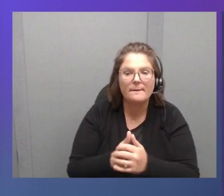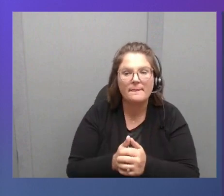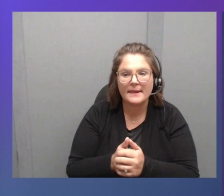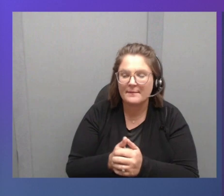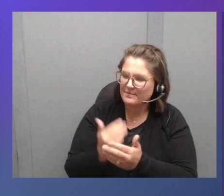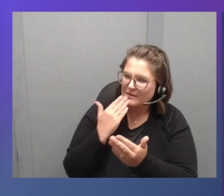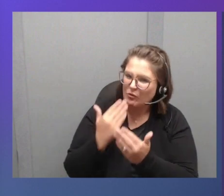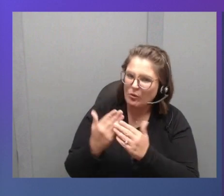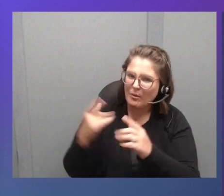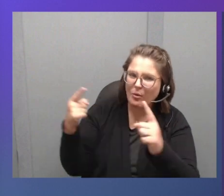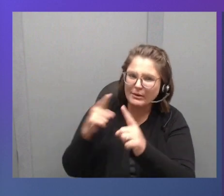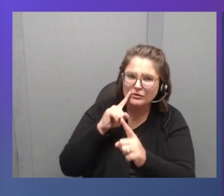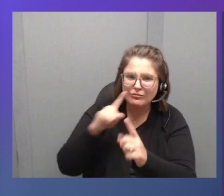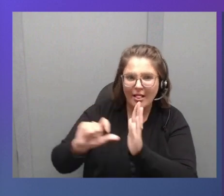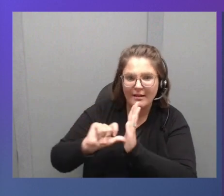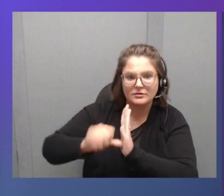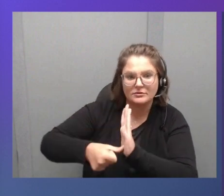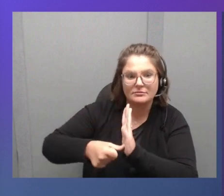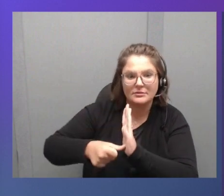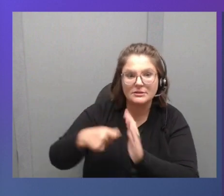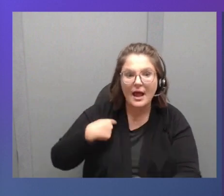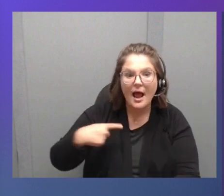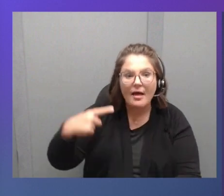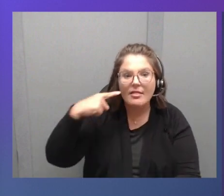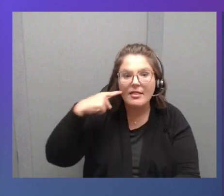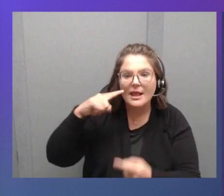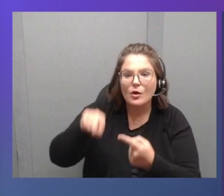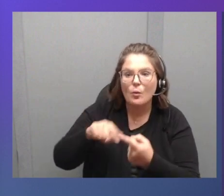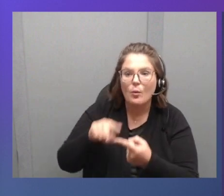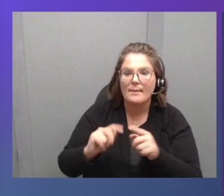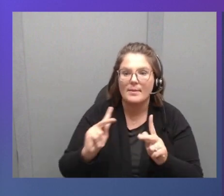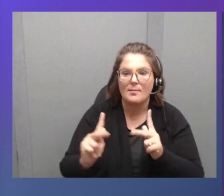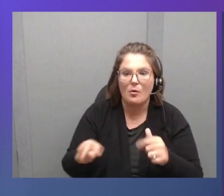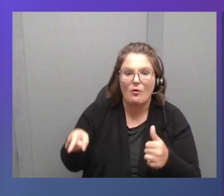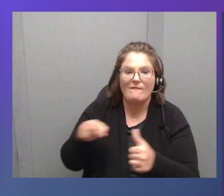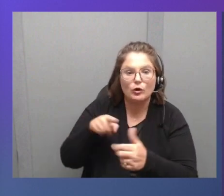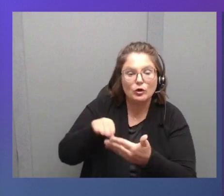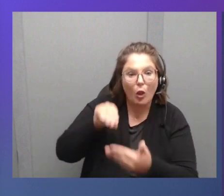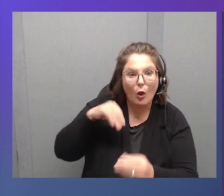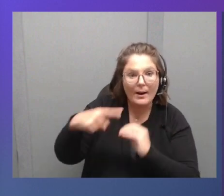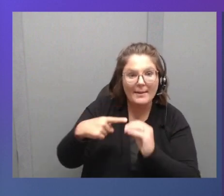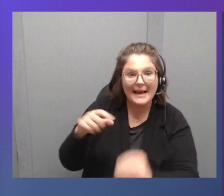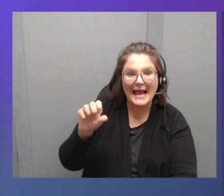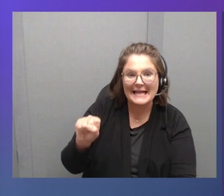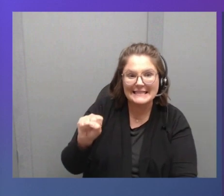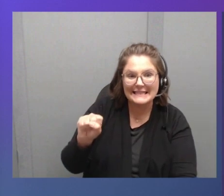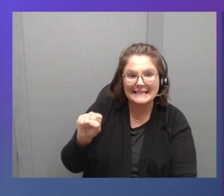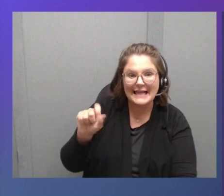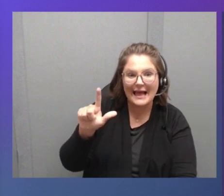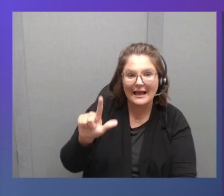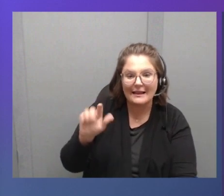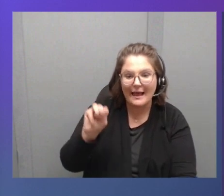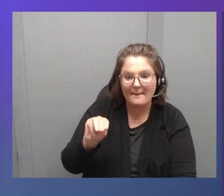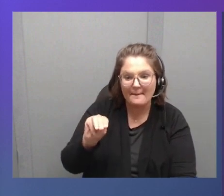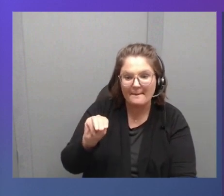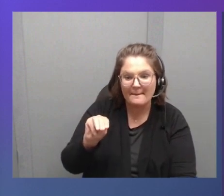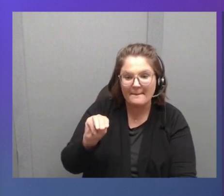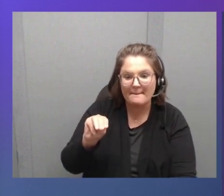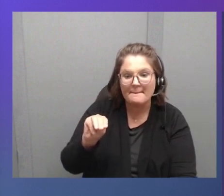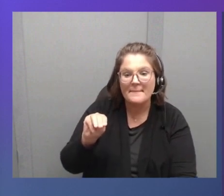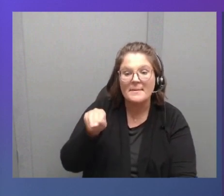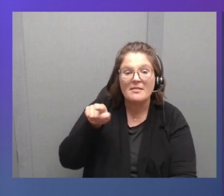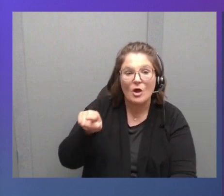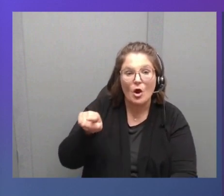because I think for the most part, when people first learn about SSM, it's when they're learning AWS and they're spinning